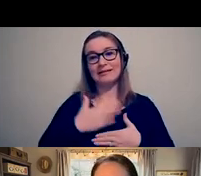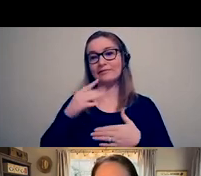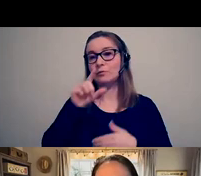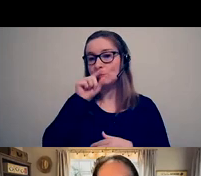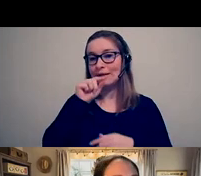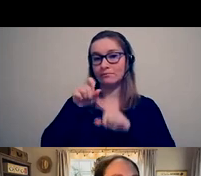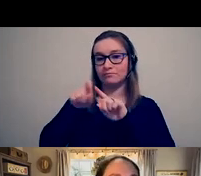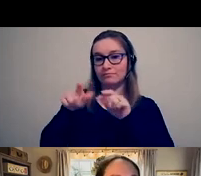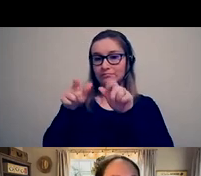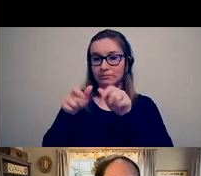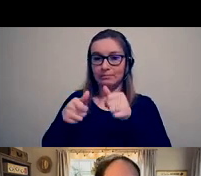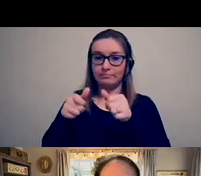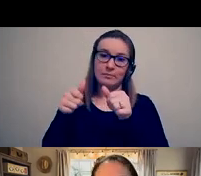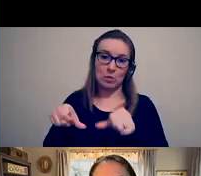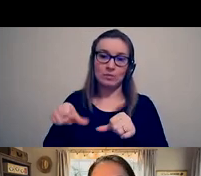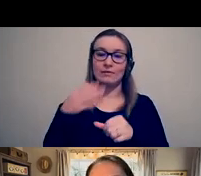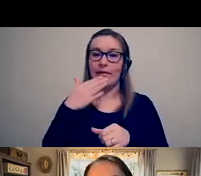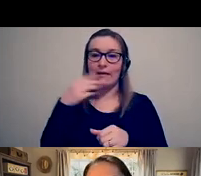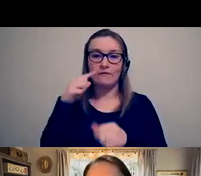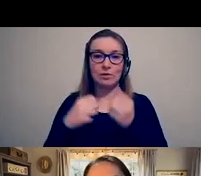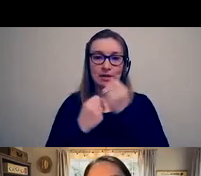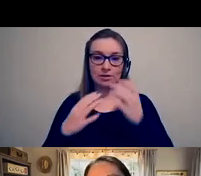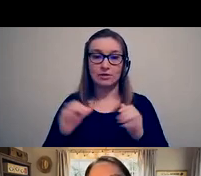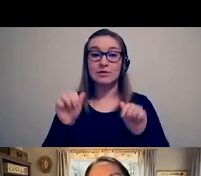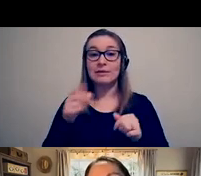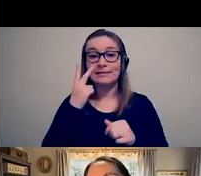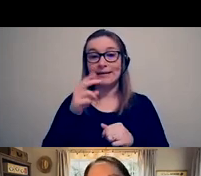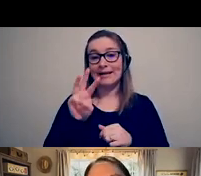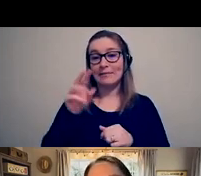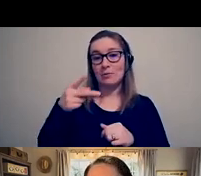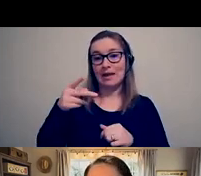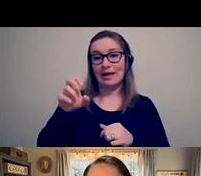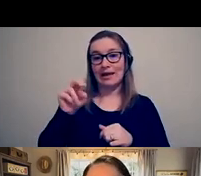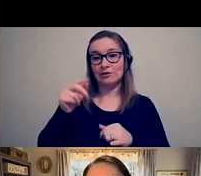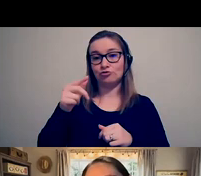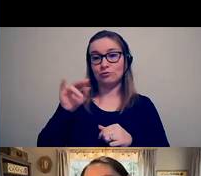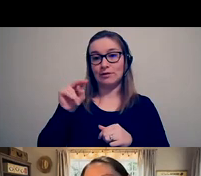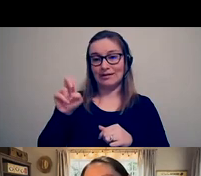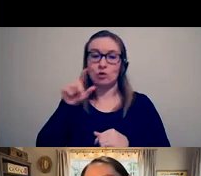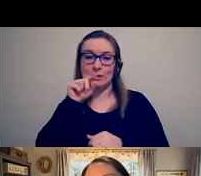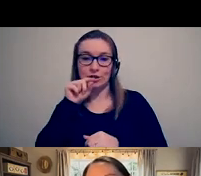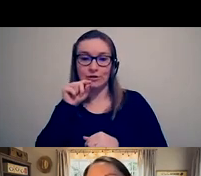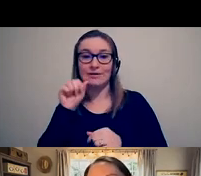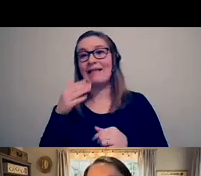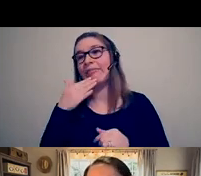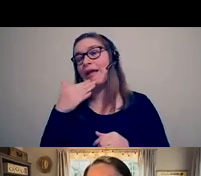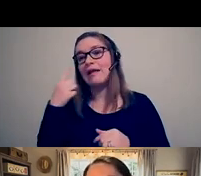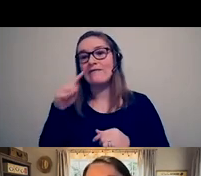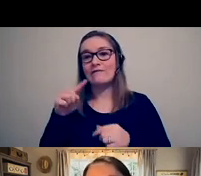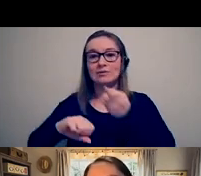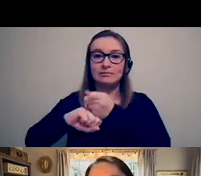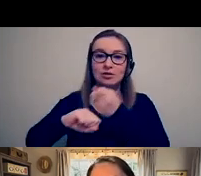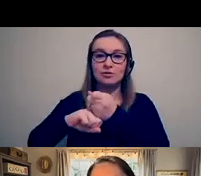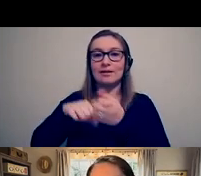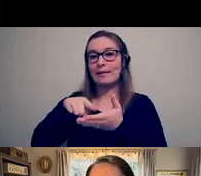have time, you can find them at WP Engine on Twitter and just say, thank you for sponsoring the live captions for the accessibility